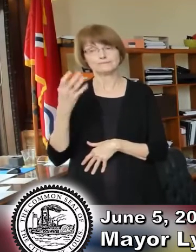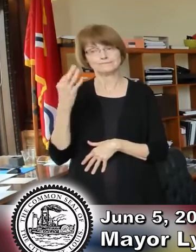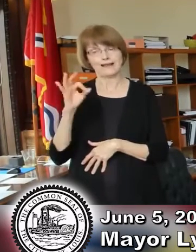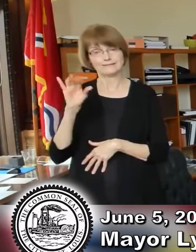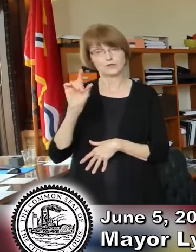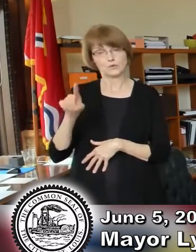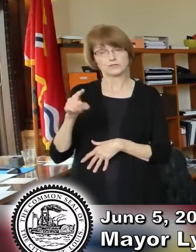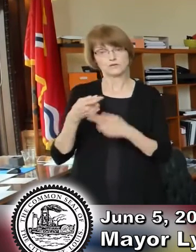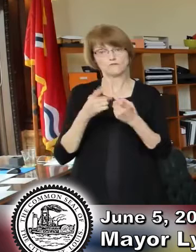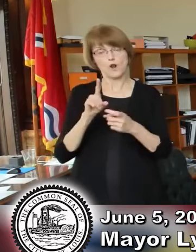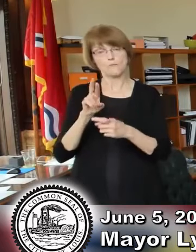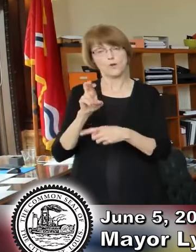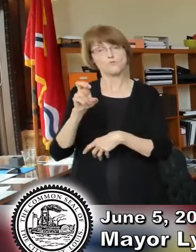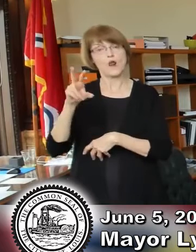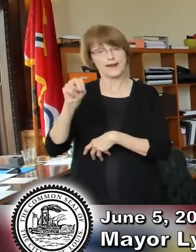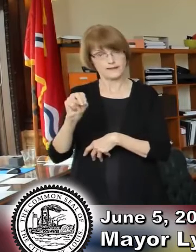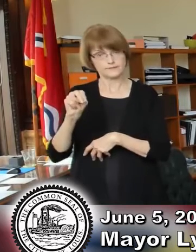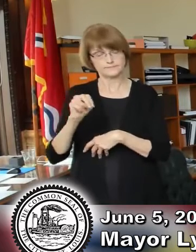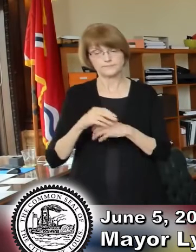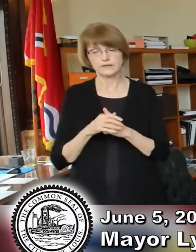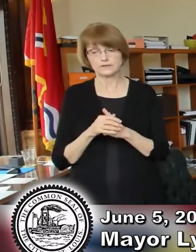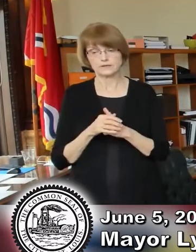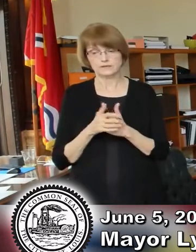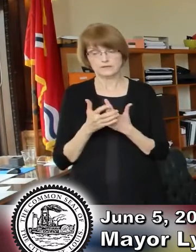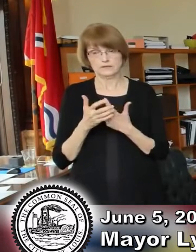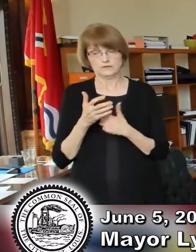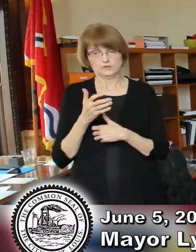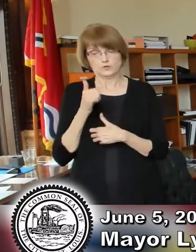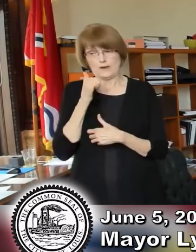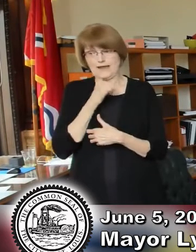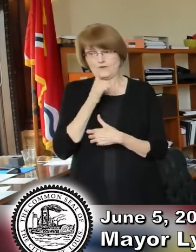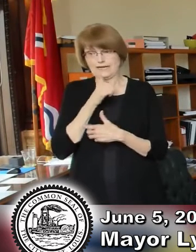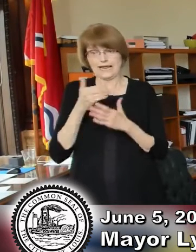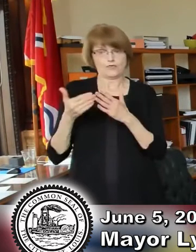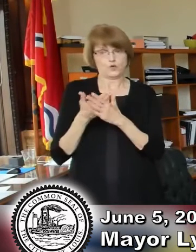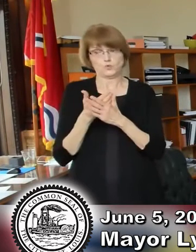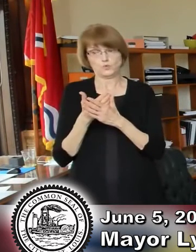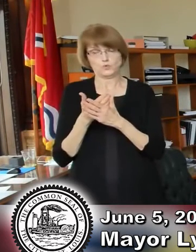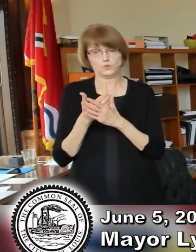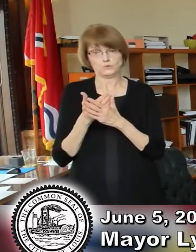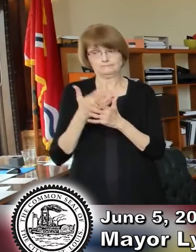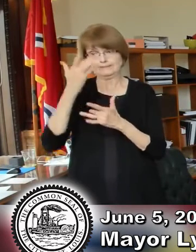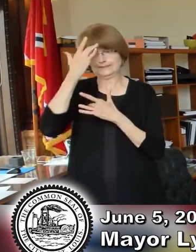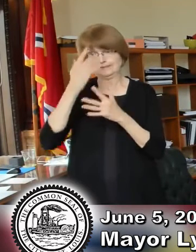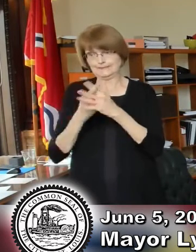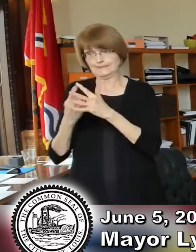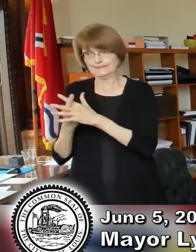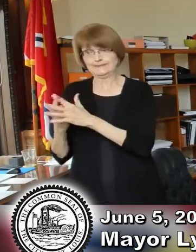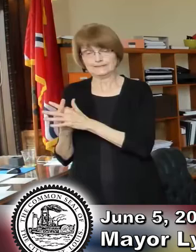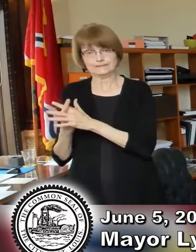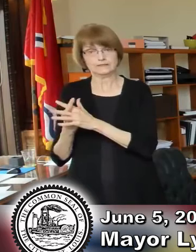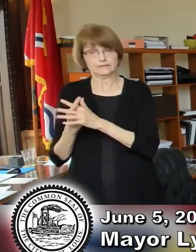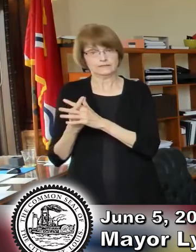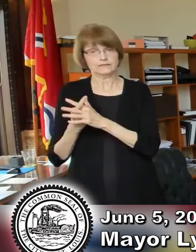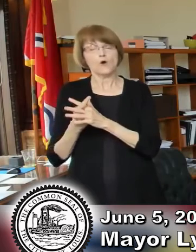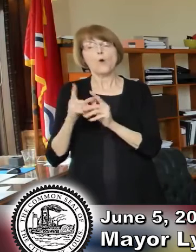Mayor. The new cases per day that we announced, when do you think that those will actually start to